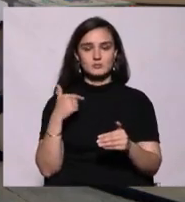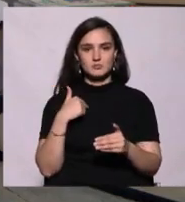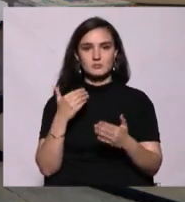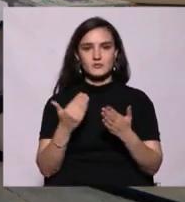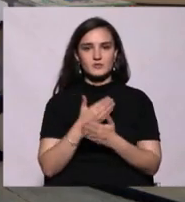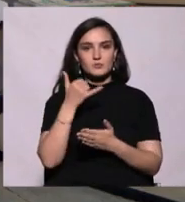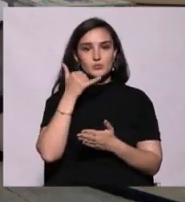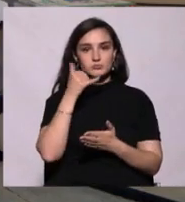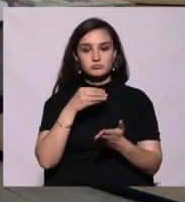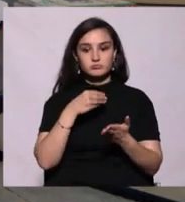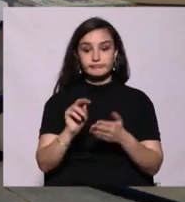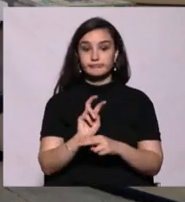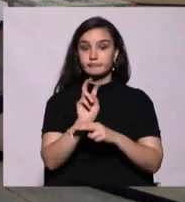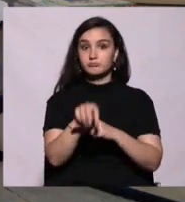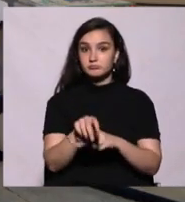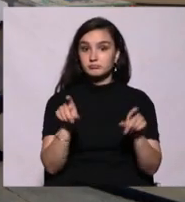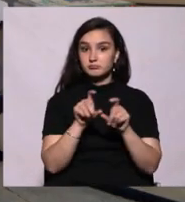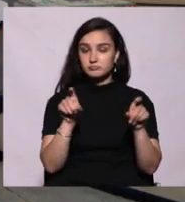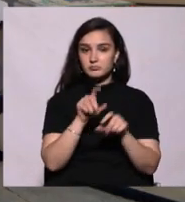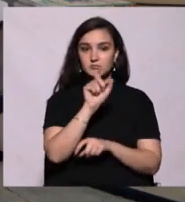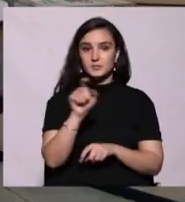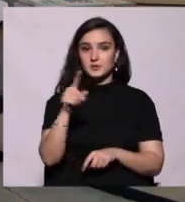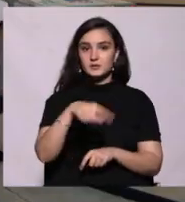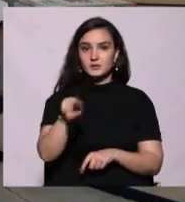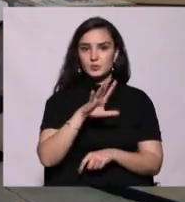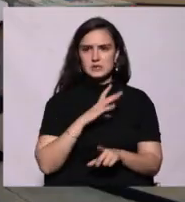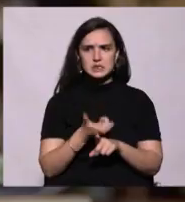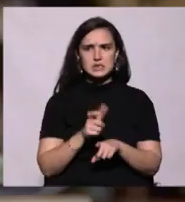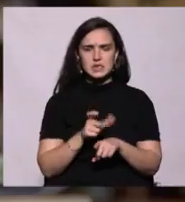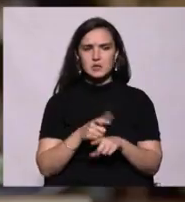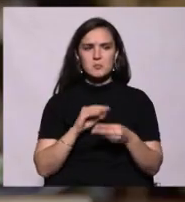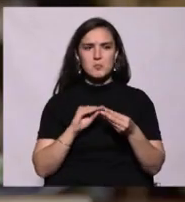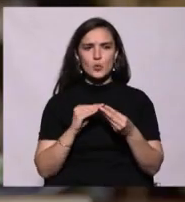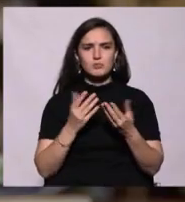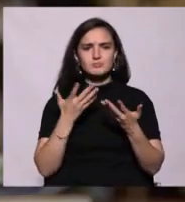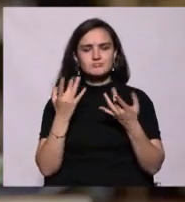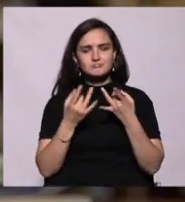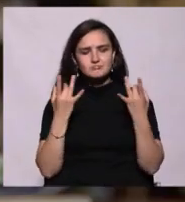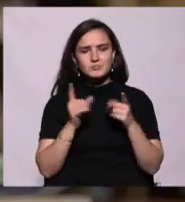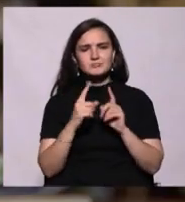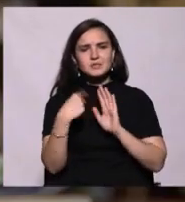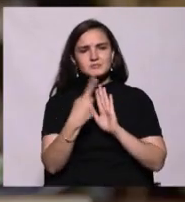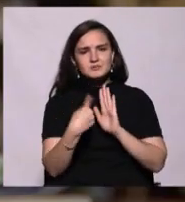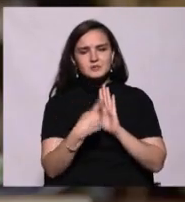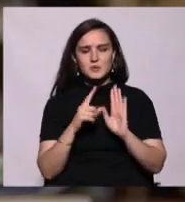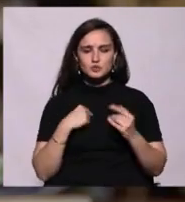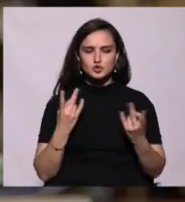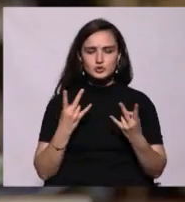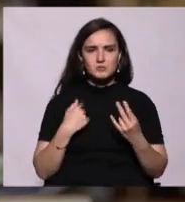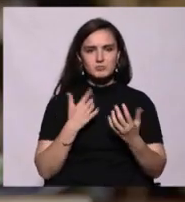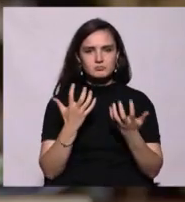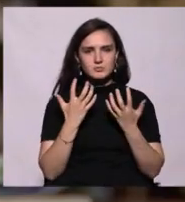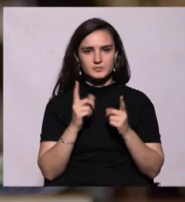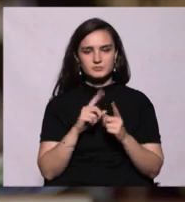phone, and when I went into the store, the people there were very friendly. They asked me questions about what I needed and what